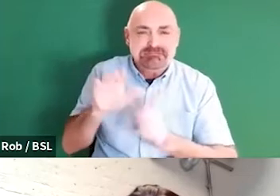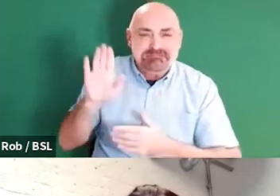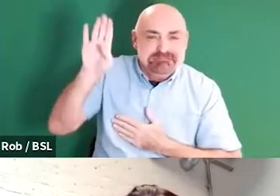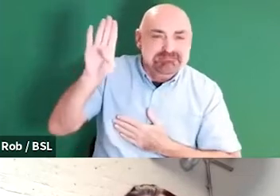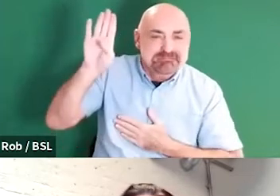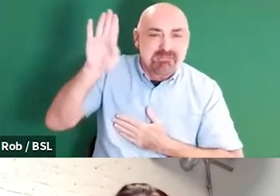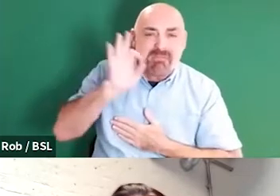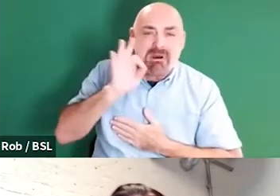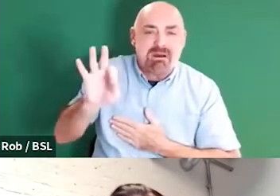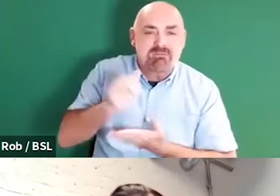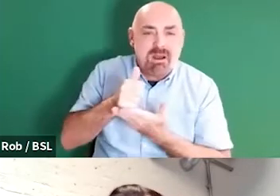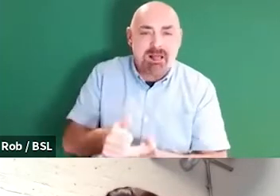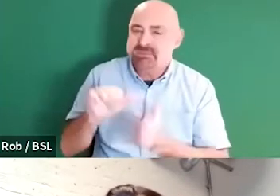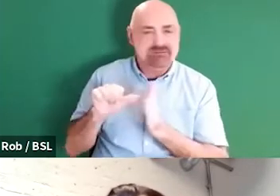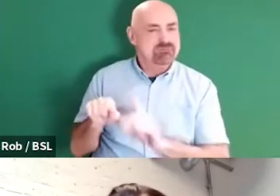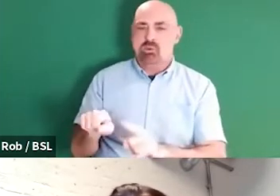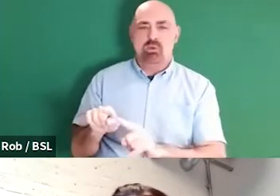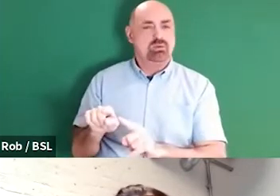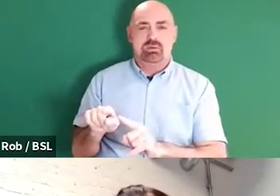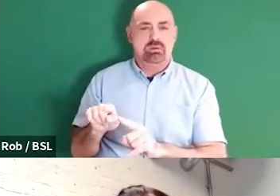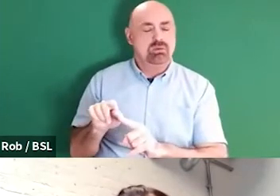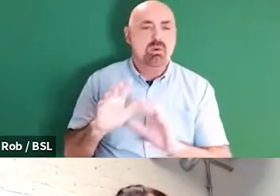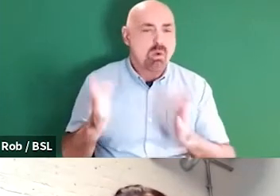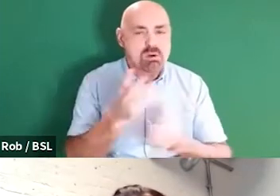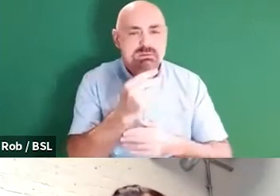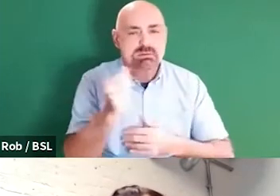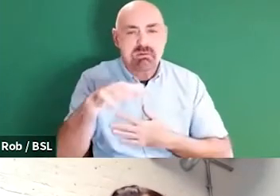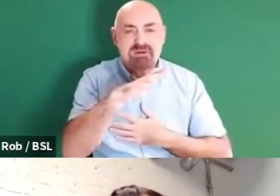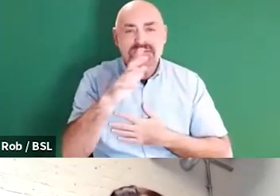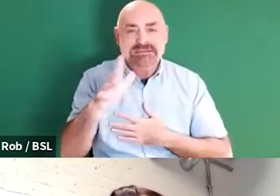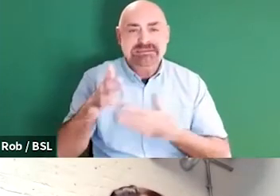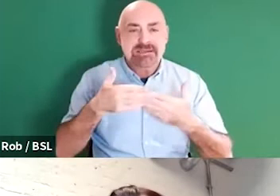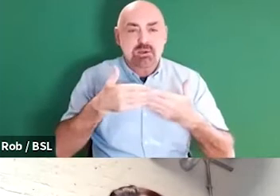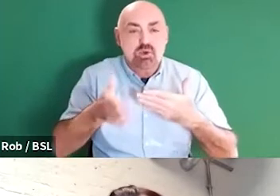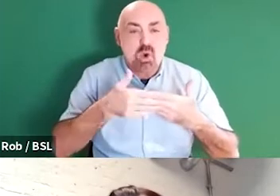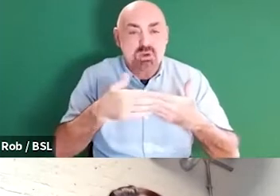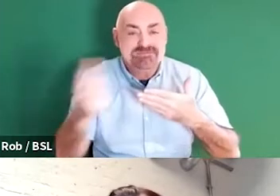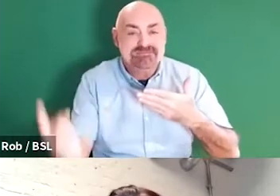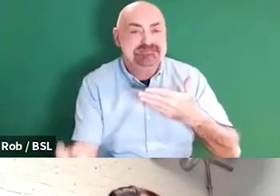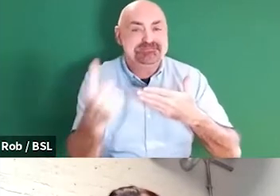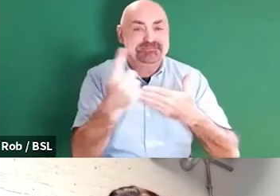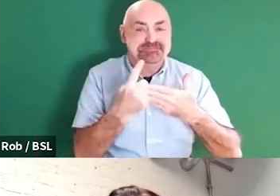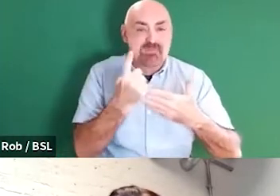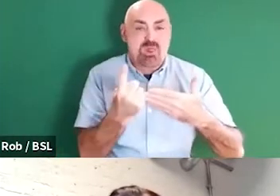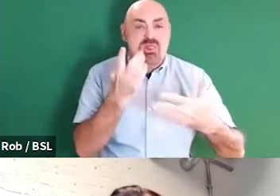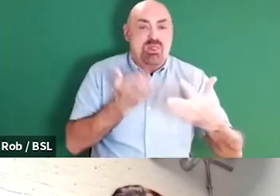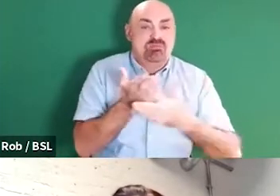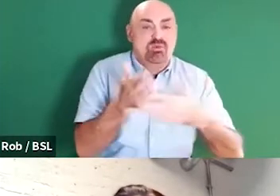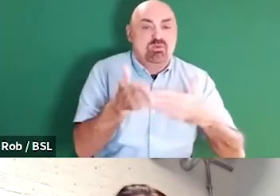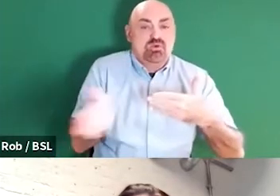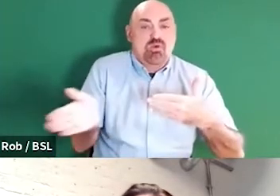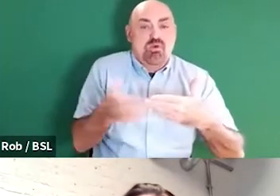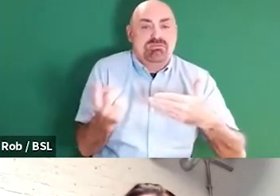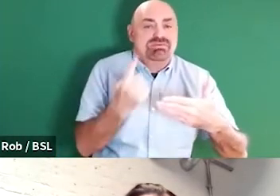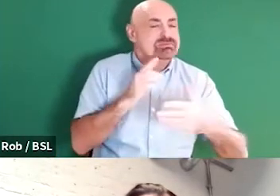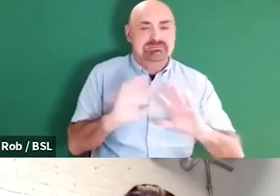help, those who find it so hard to cross the doors of our services, and to be able to create